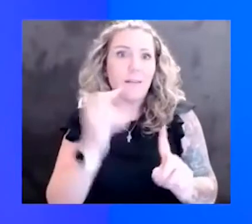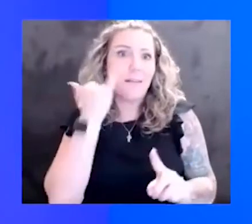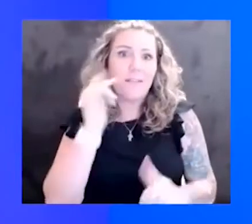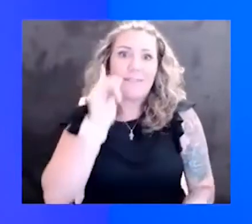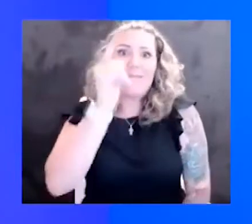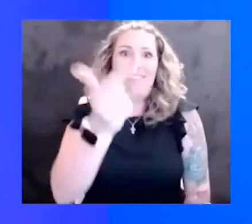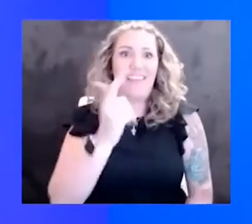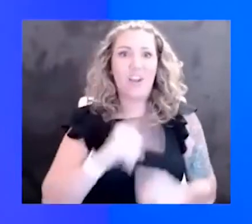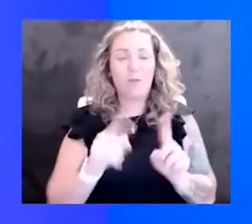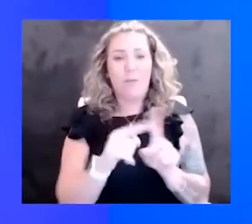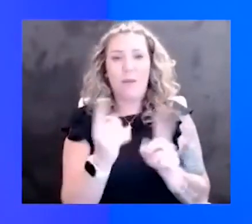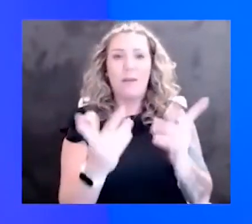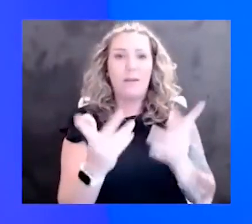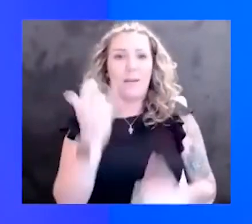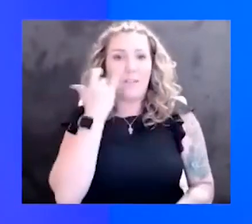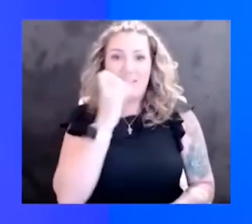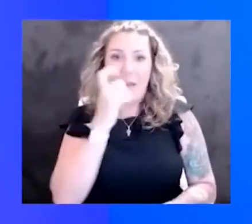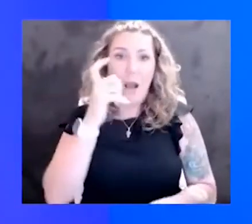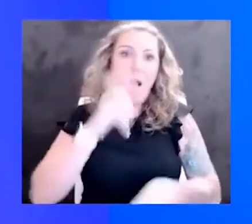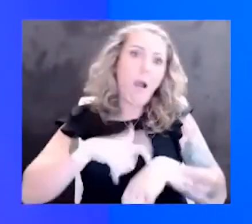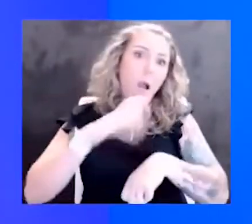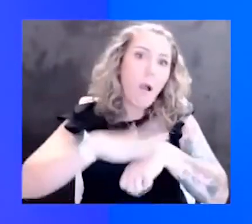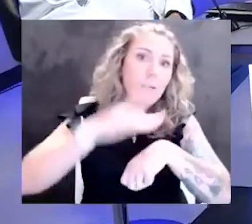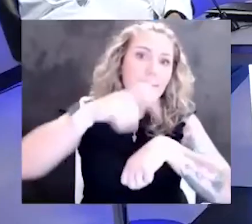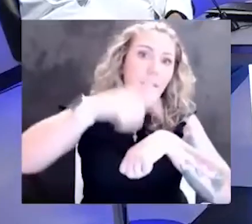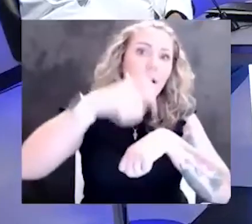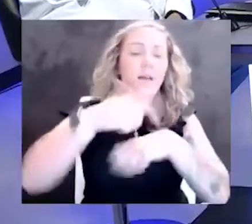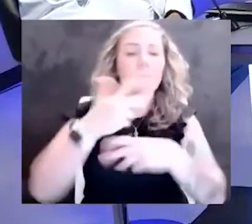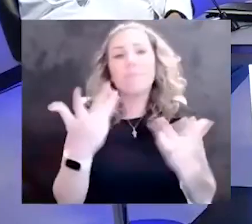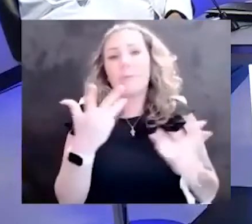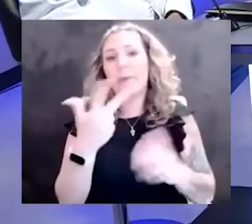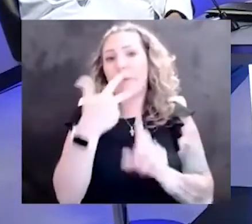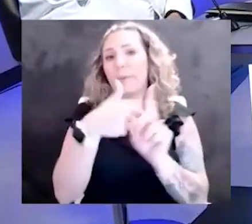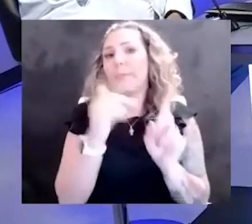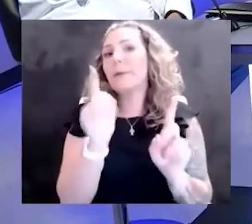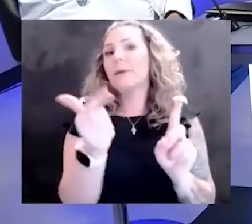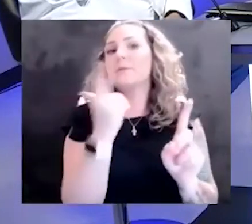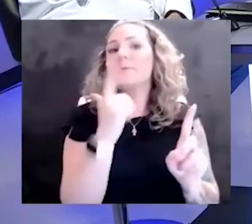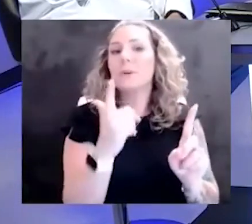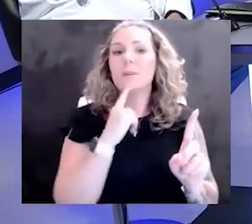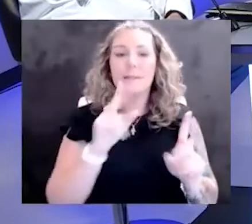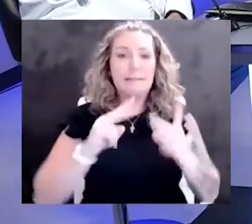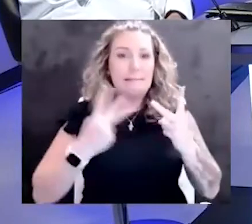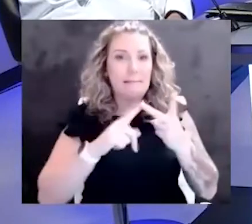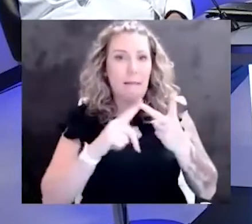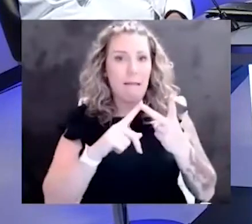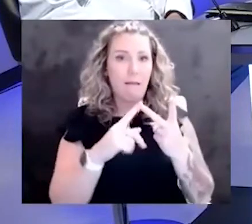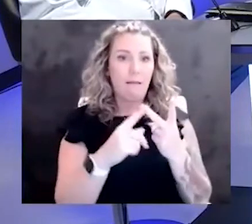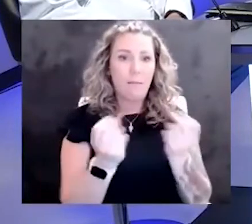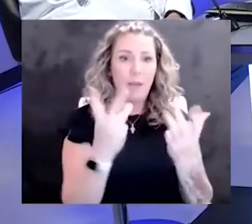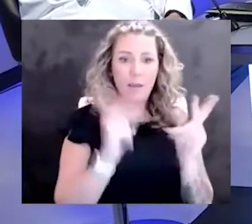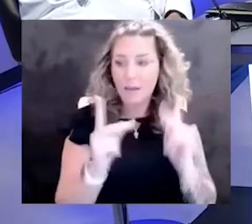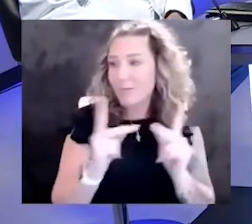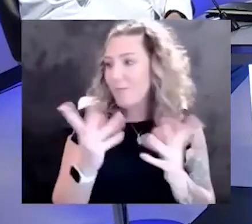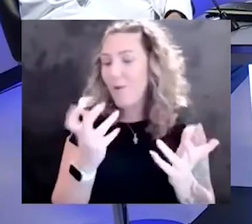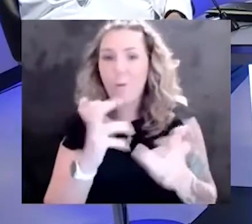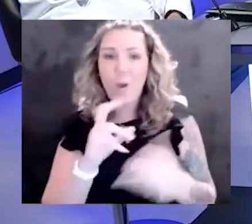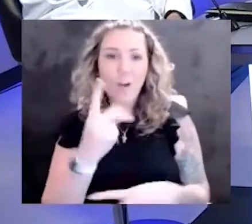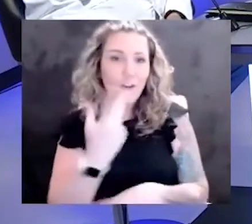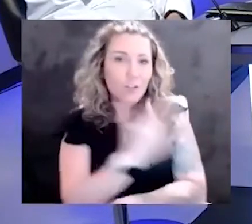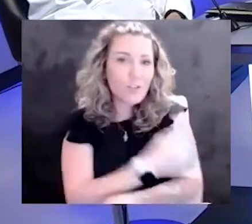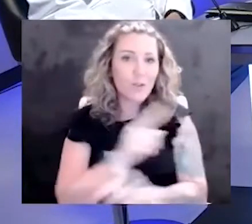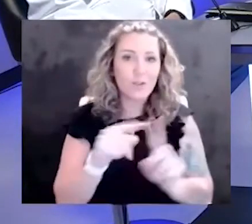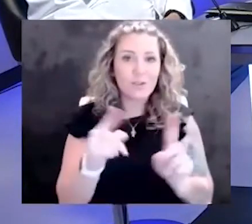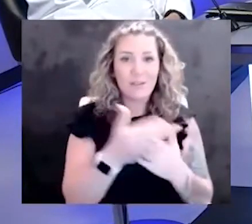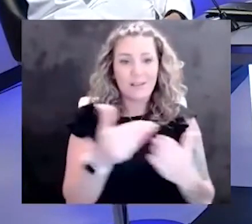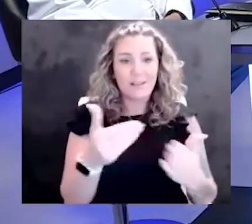And in Great Britain, in fact, you're often waiting 3 or 4 months or Yeah. longer to get the second Right. dose because they try to get so many people to have the Yeah. first dose, which they think has made things a little better. Not